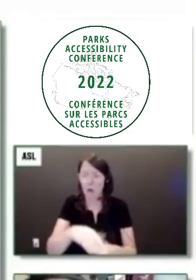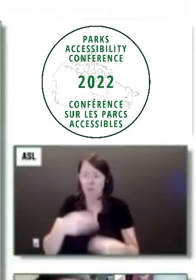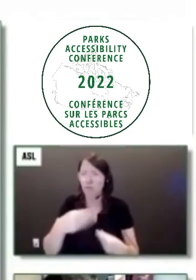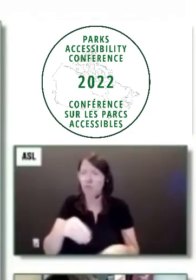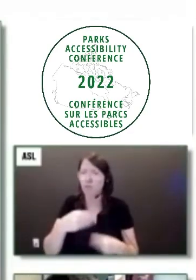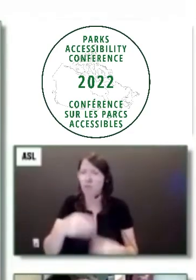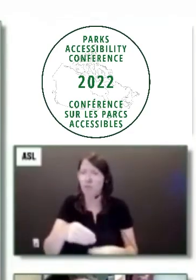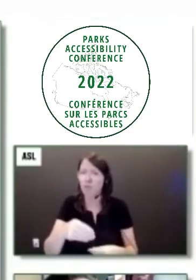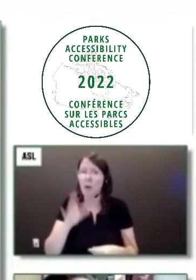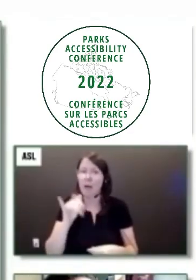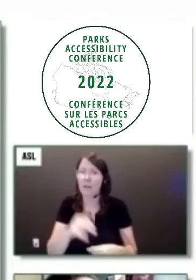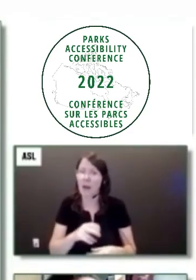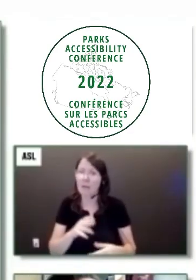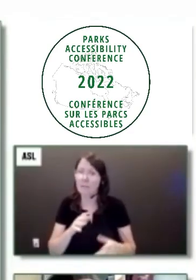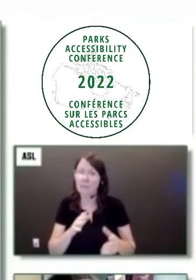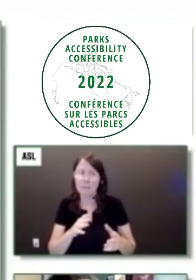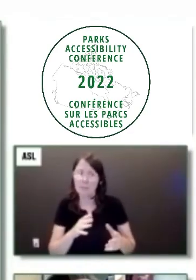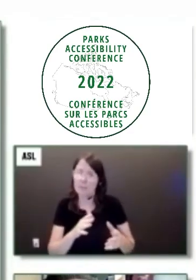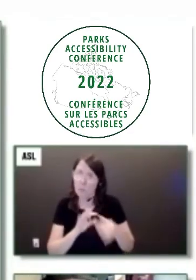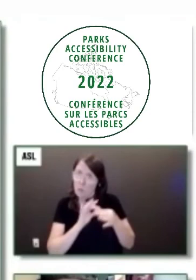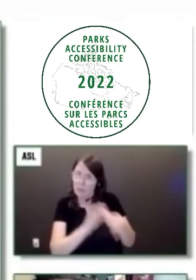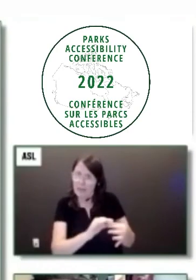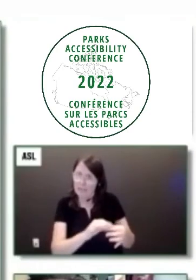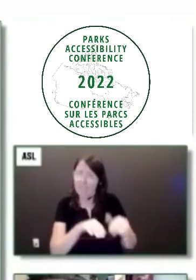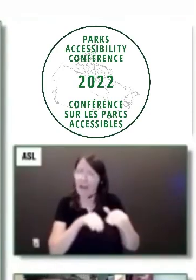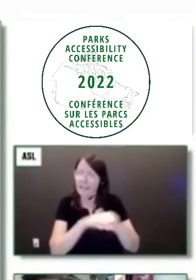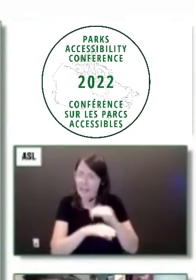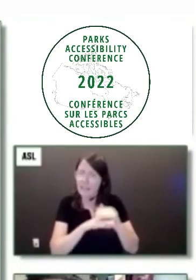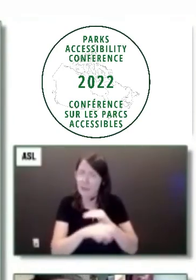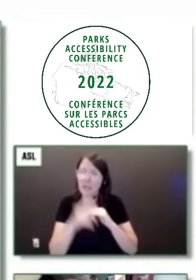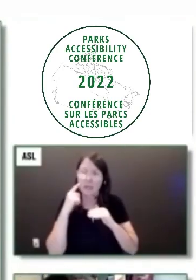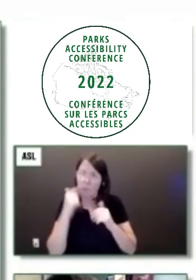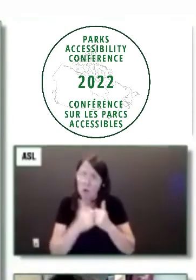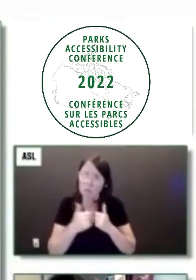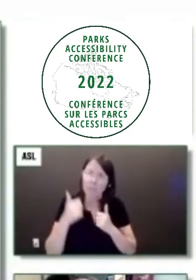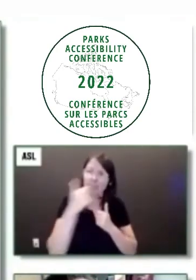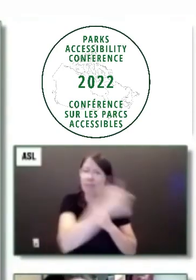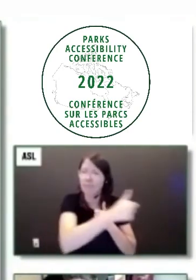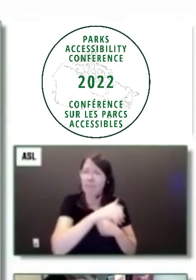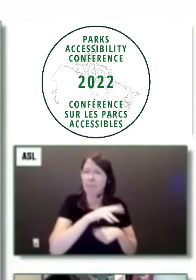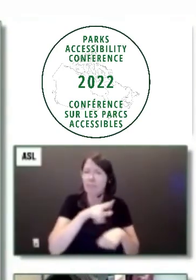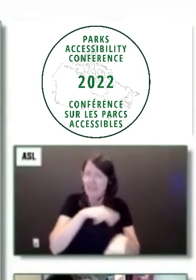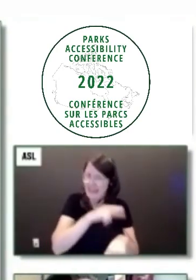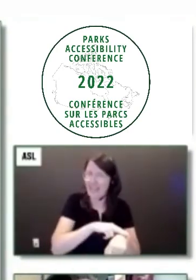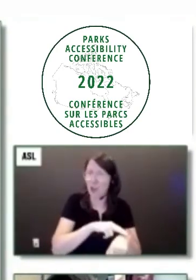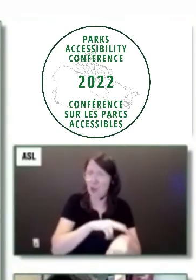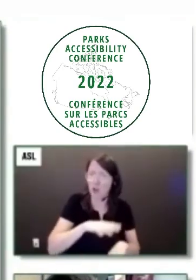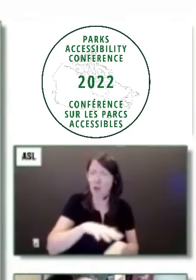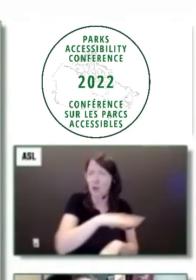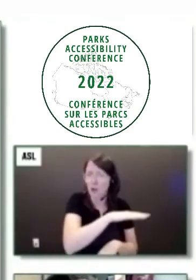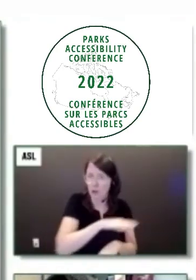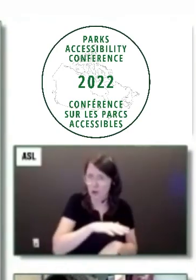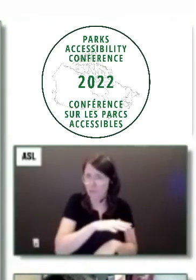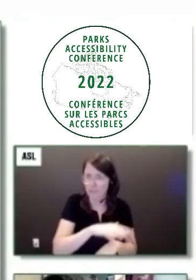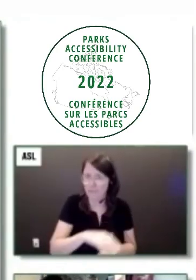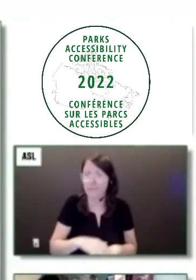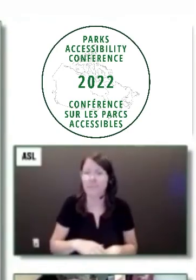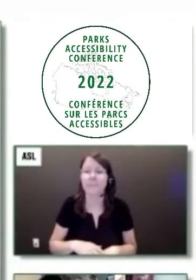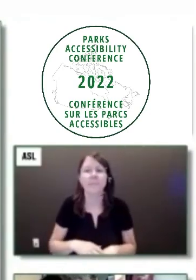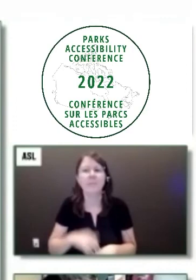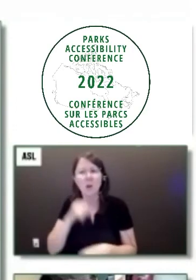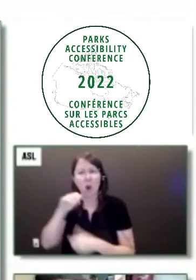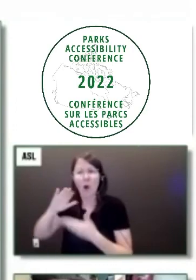focus, which was again on accessibility in rural nature contexts, a setting, which was rural and remote outside of the